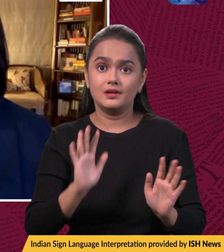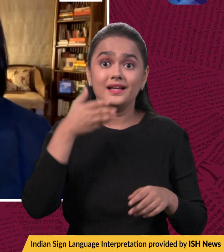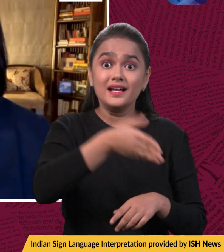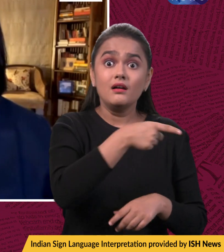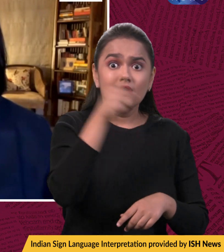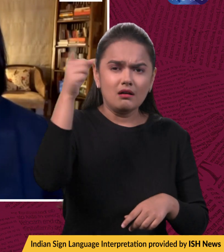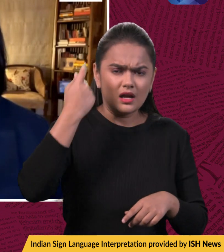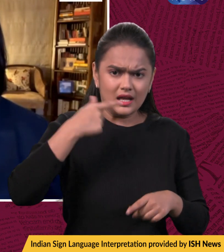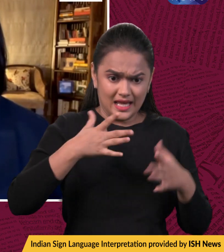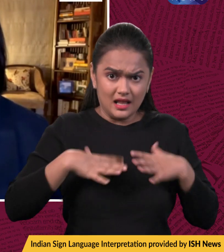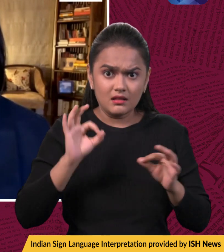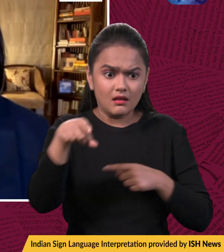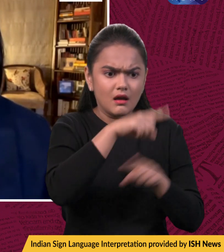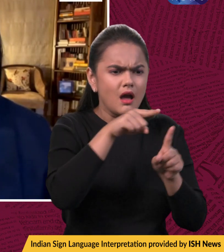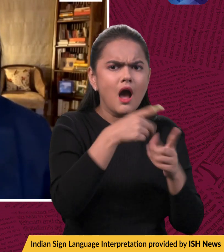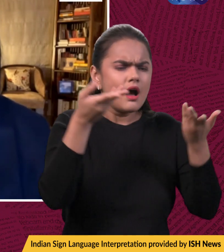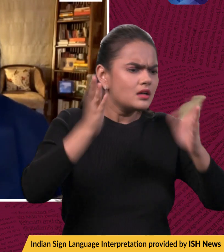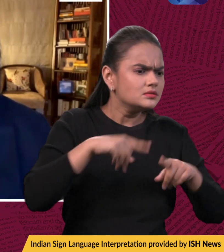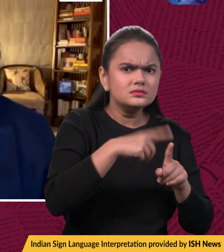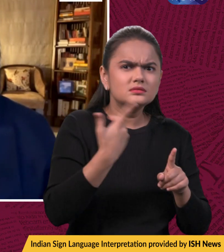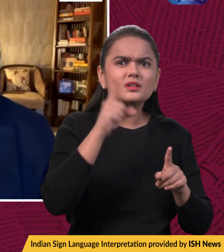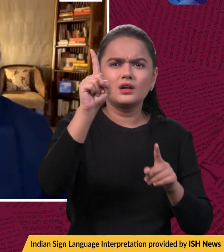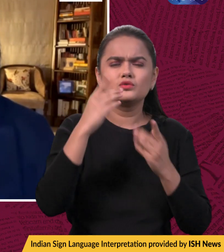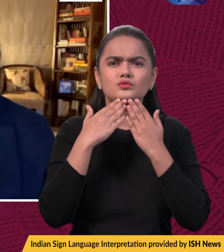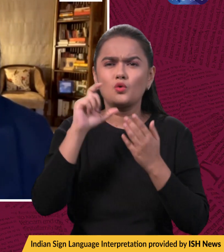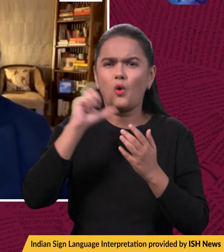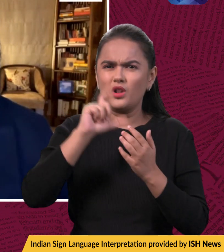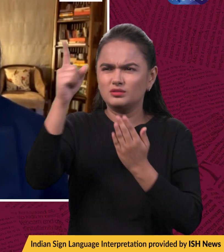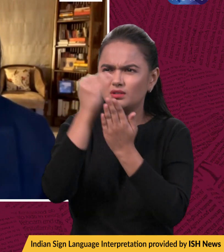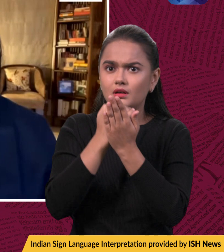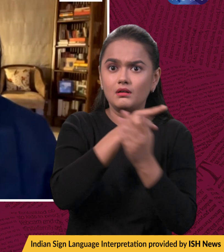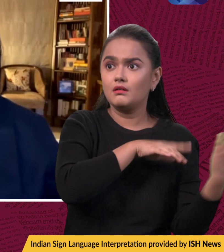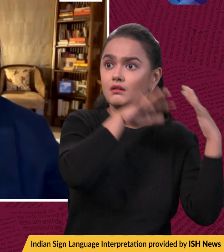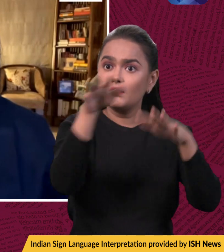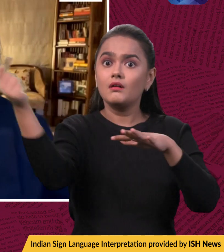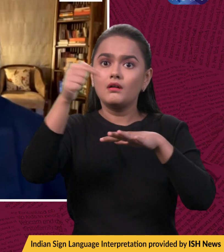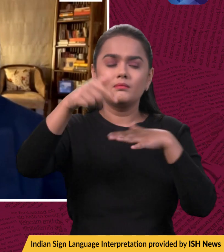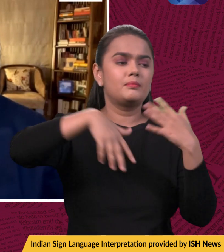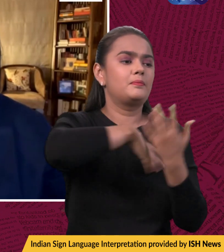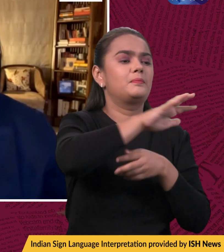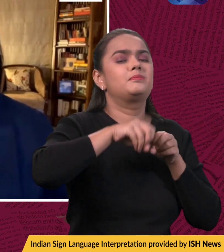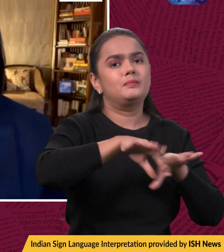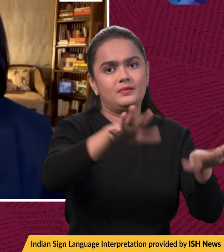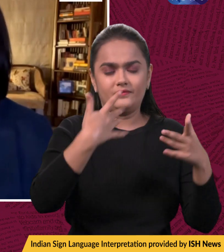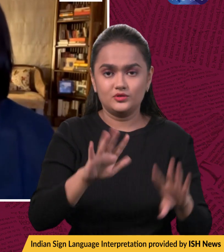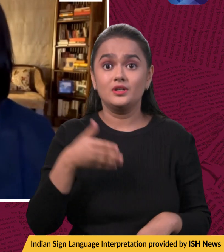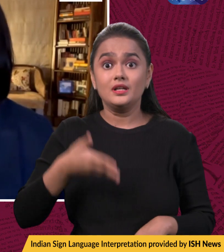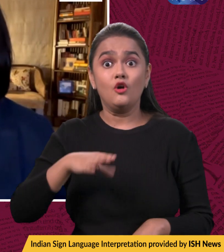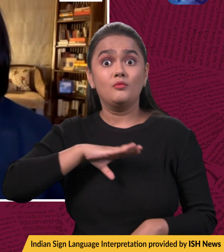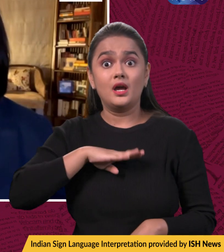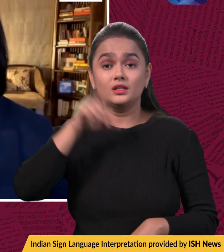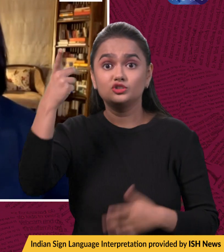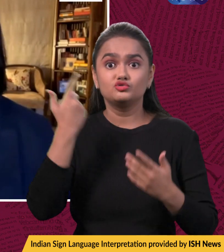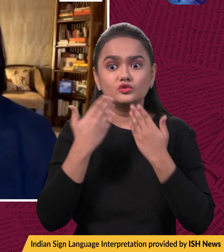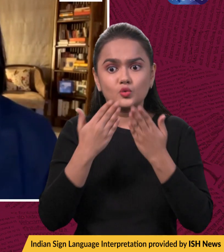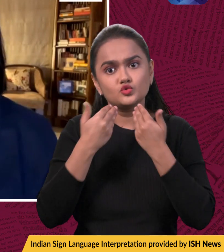health officials, it's suspected that the students got infected after they attended a recent college event. Maharashtra has announced